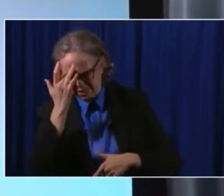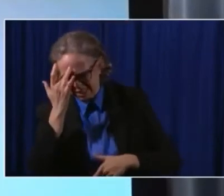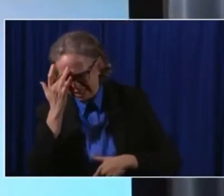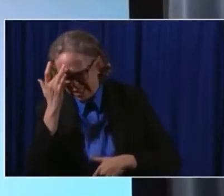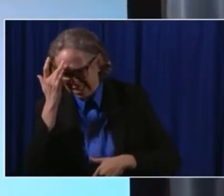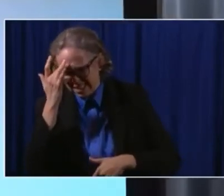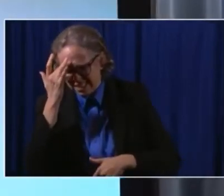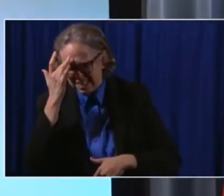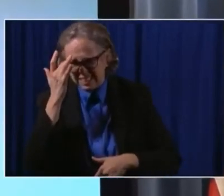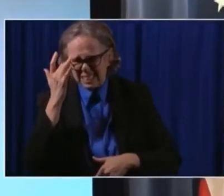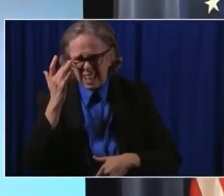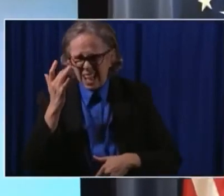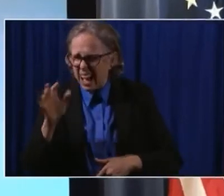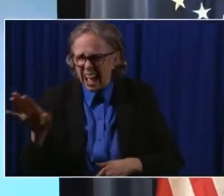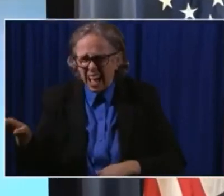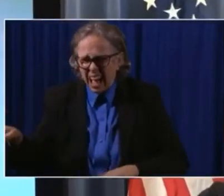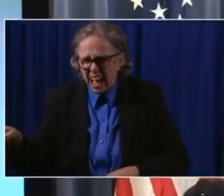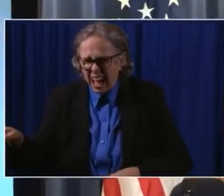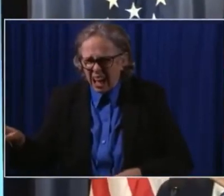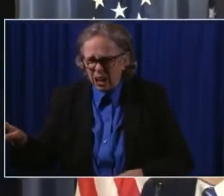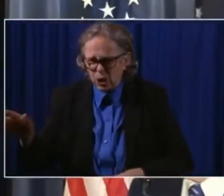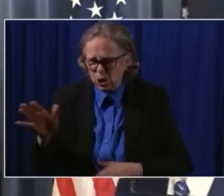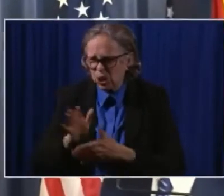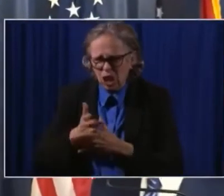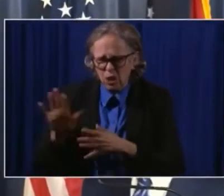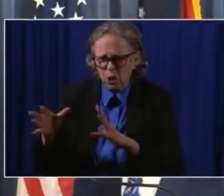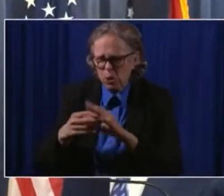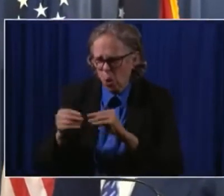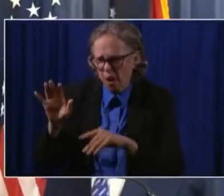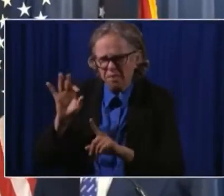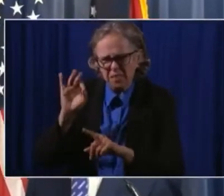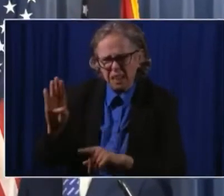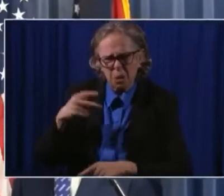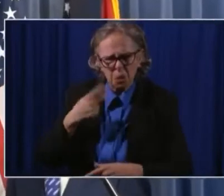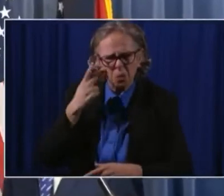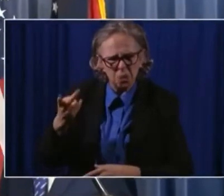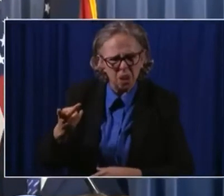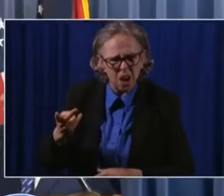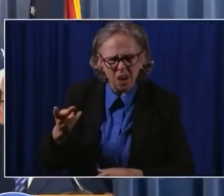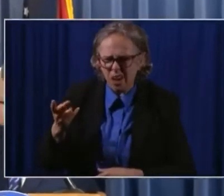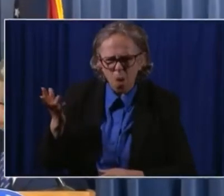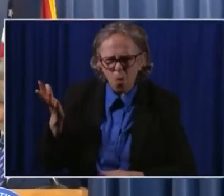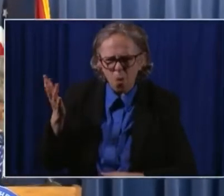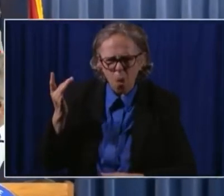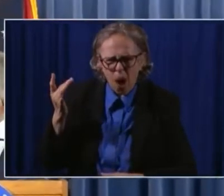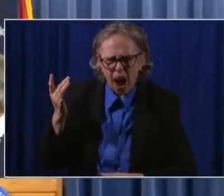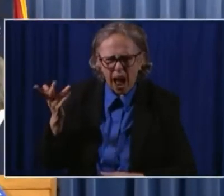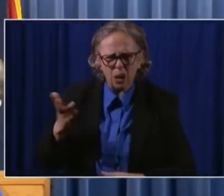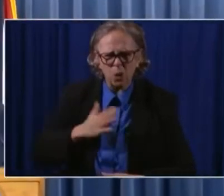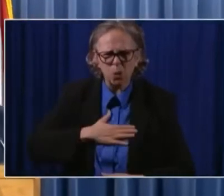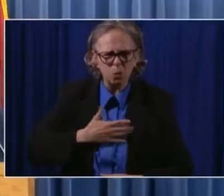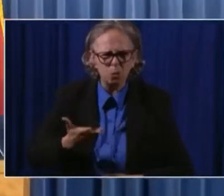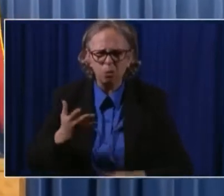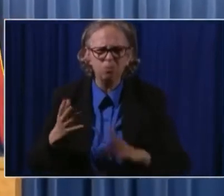which is where I think we saw it first. I wonder why. Could you just tell us why you came forward with the